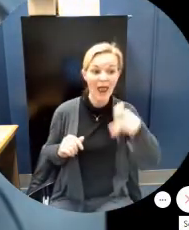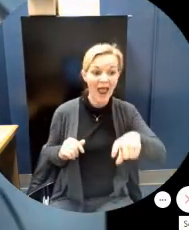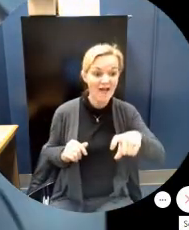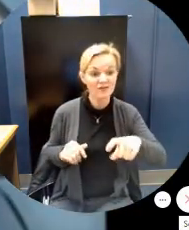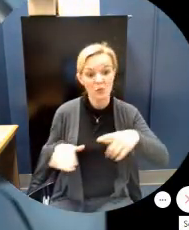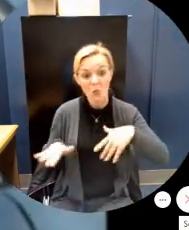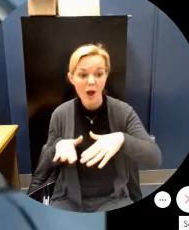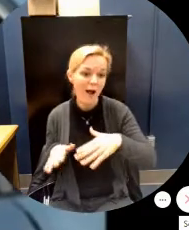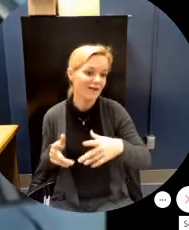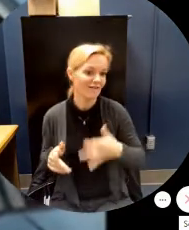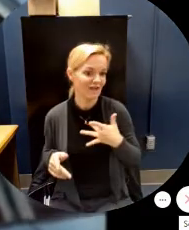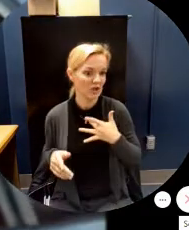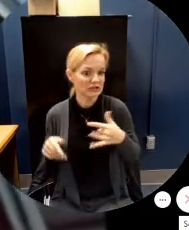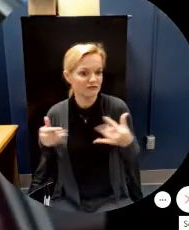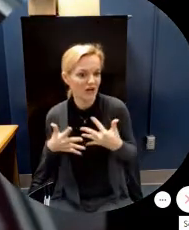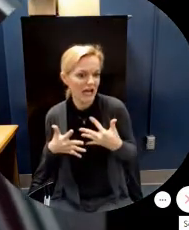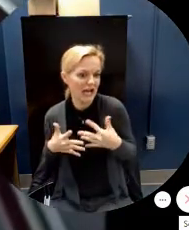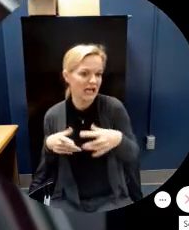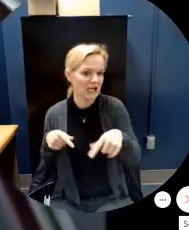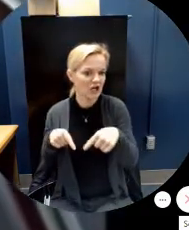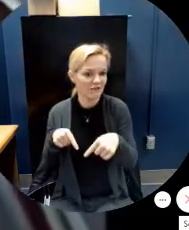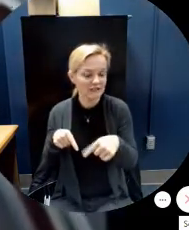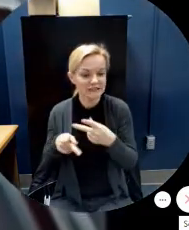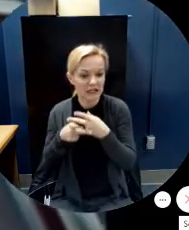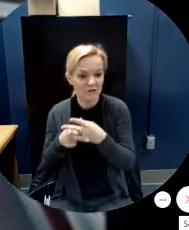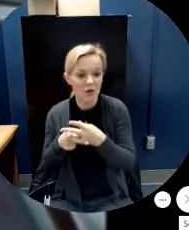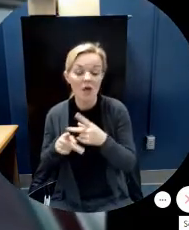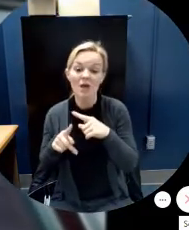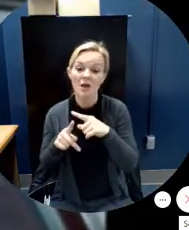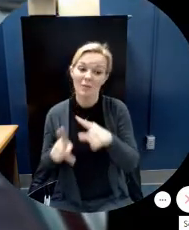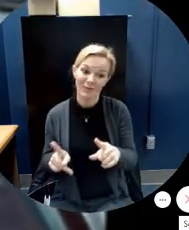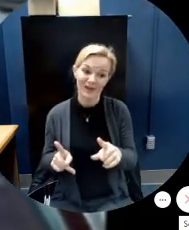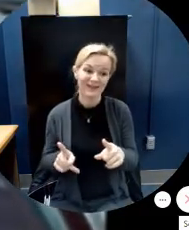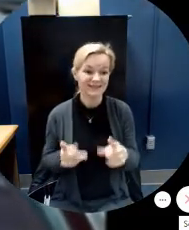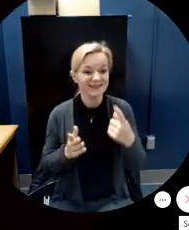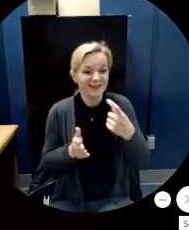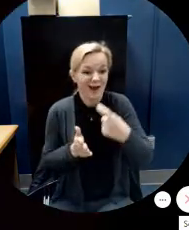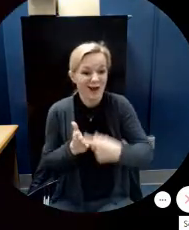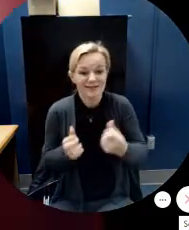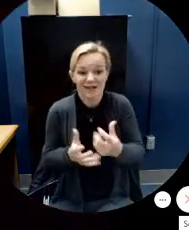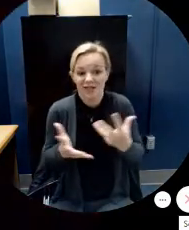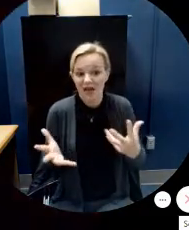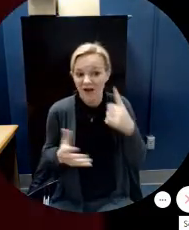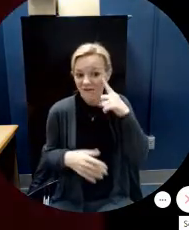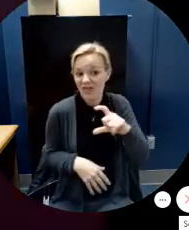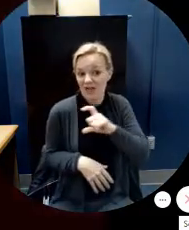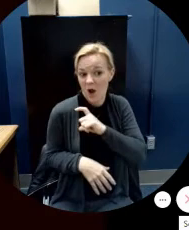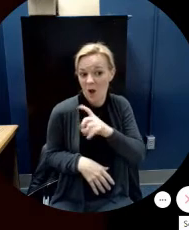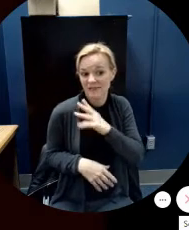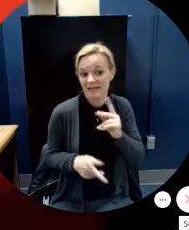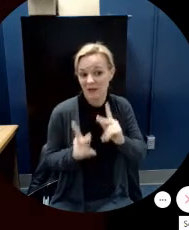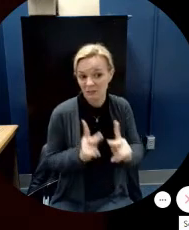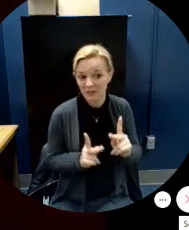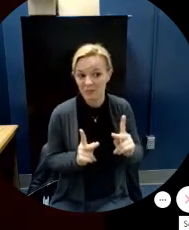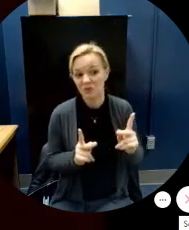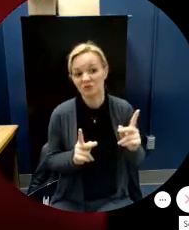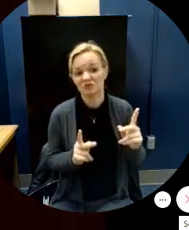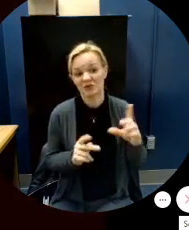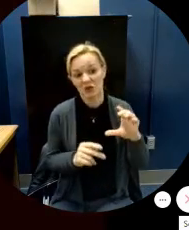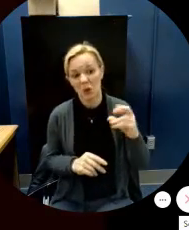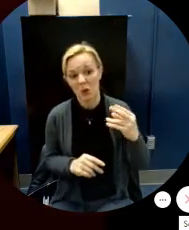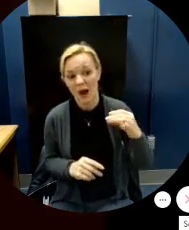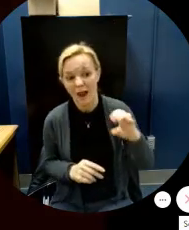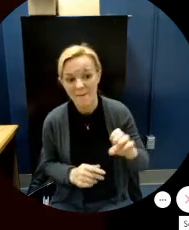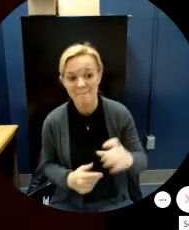we pay to have peace officers wage our war on violent crime. A person at 13 Adams partner has been shot. He's